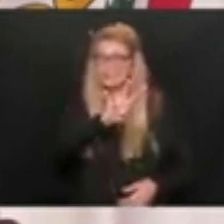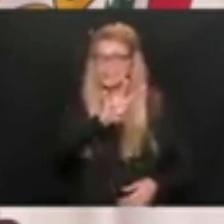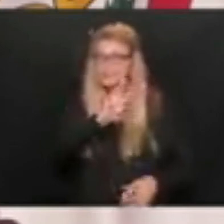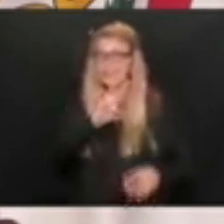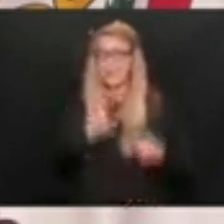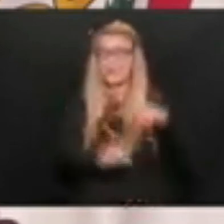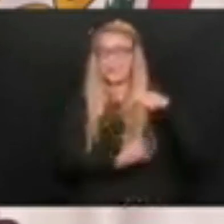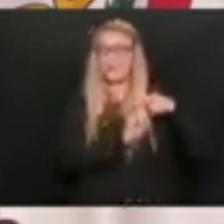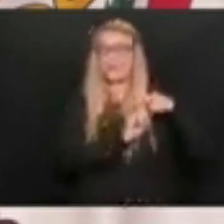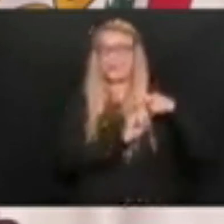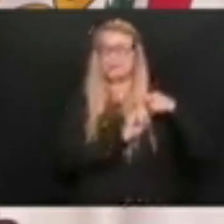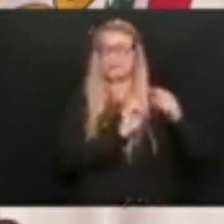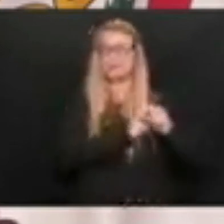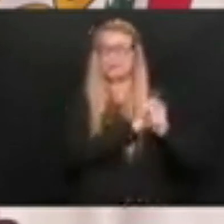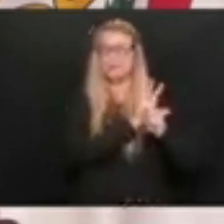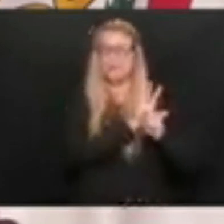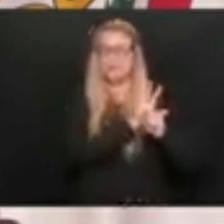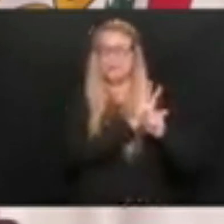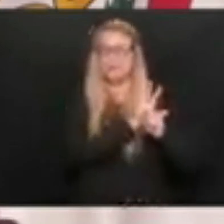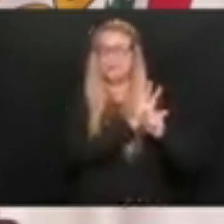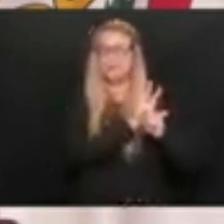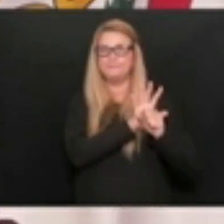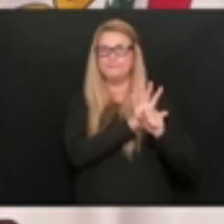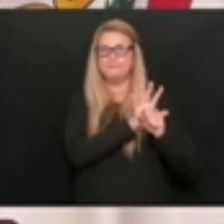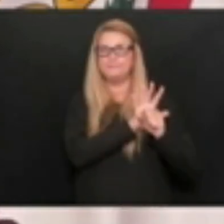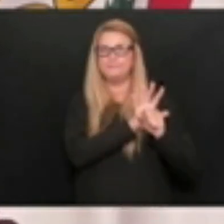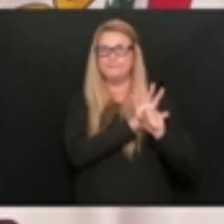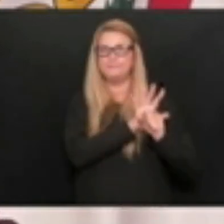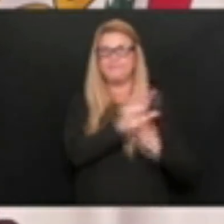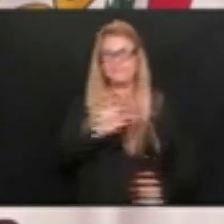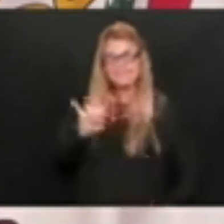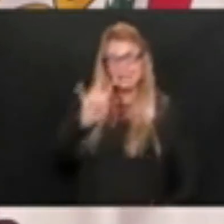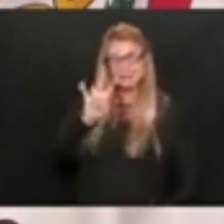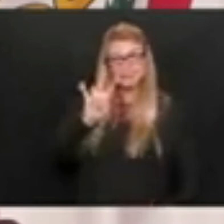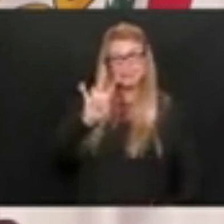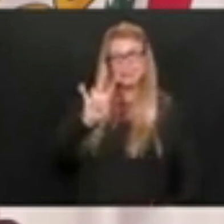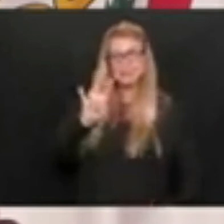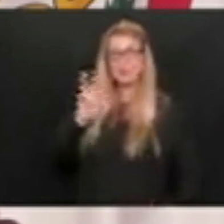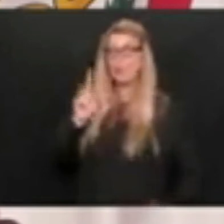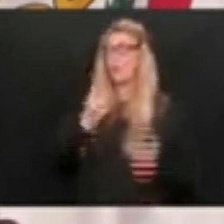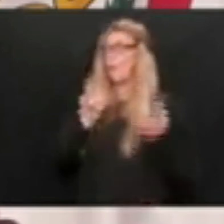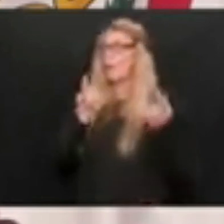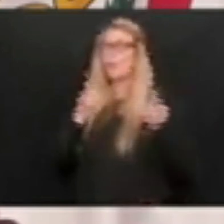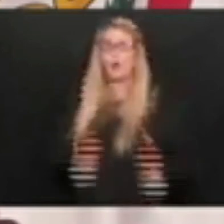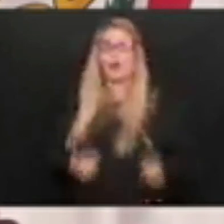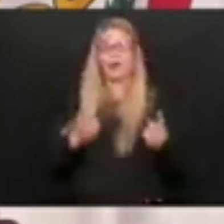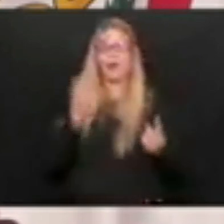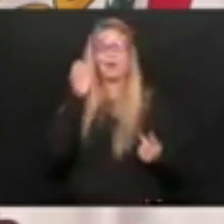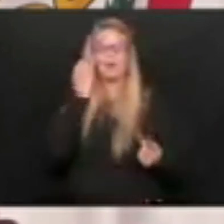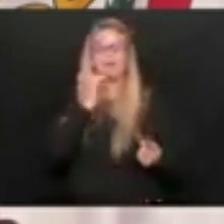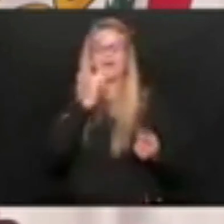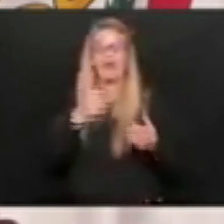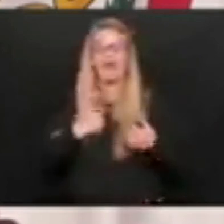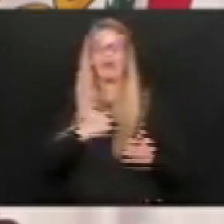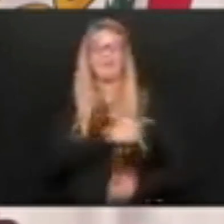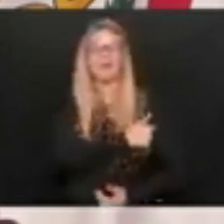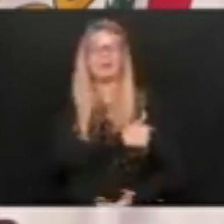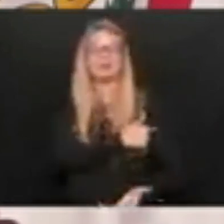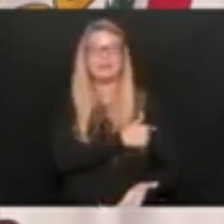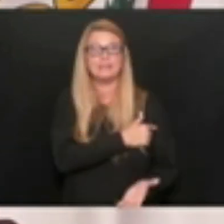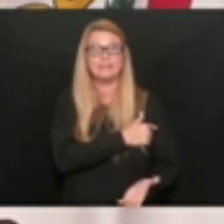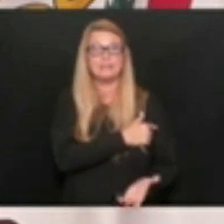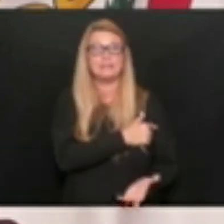positive. 7 of them. What if we hadn't had the vaccines? What if we had not